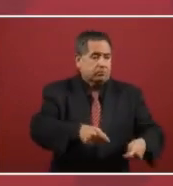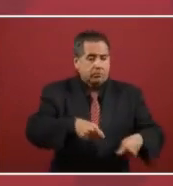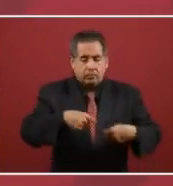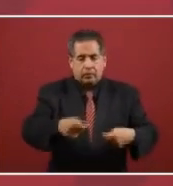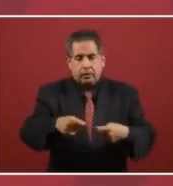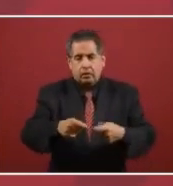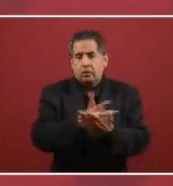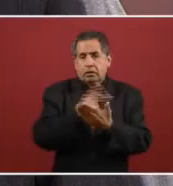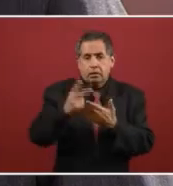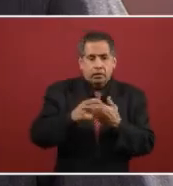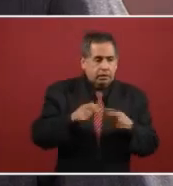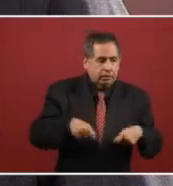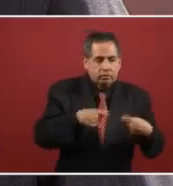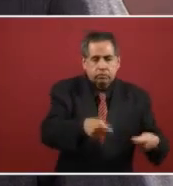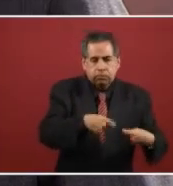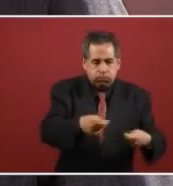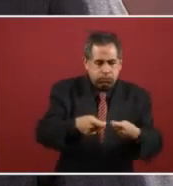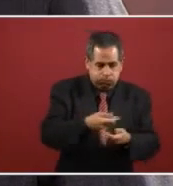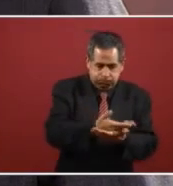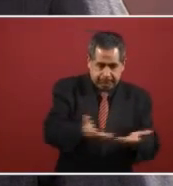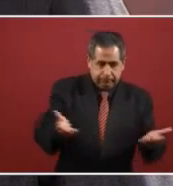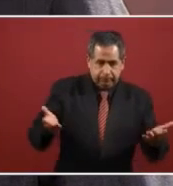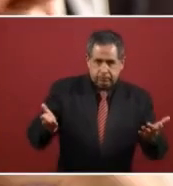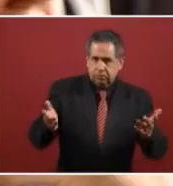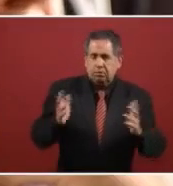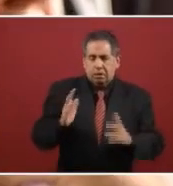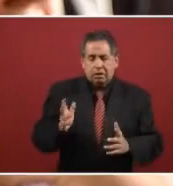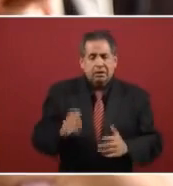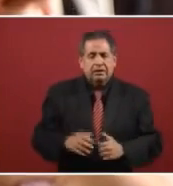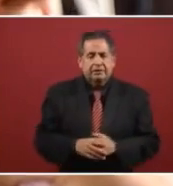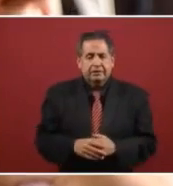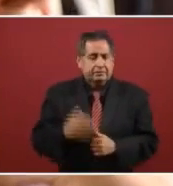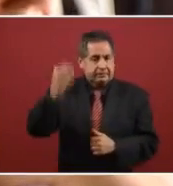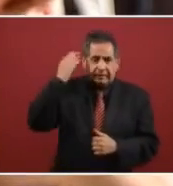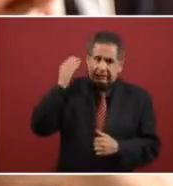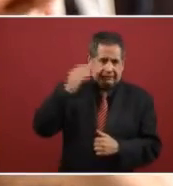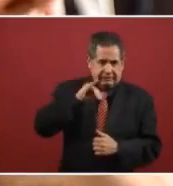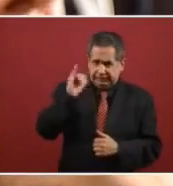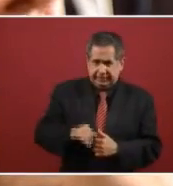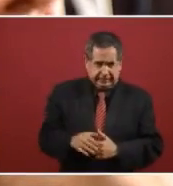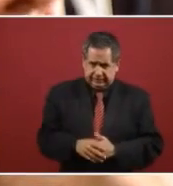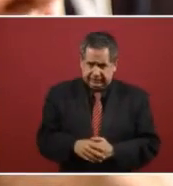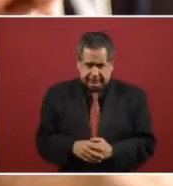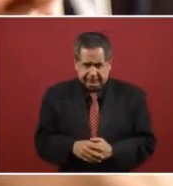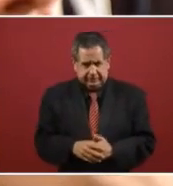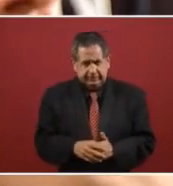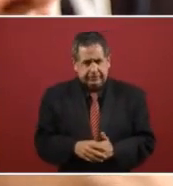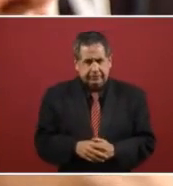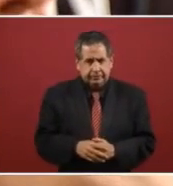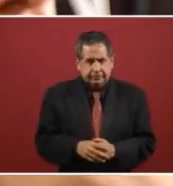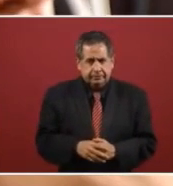300,000 million pesos for civil programs, like never before.